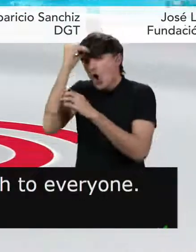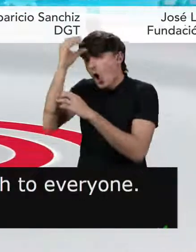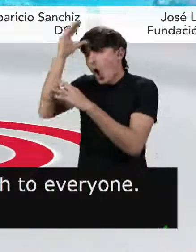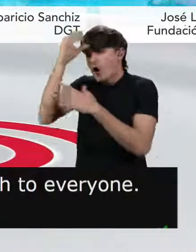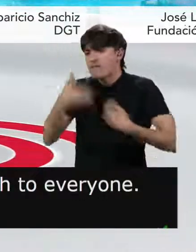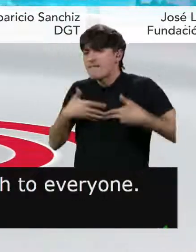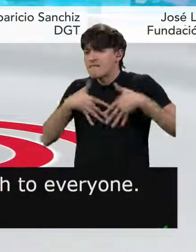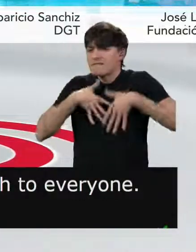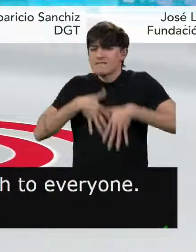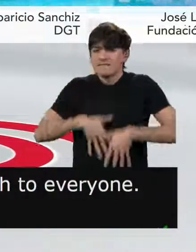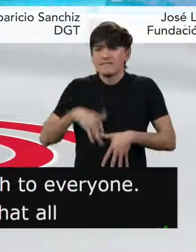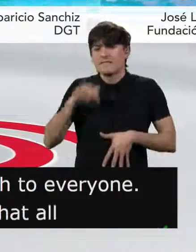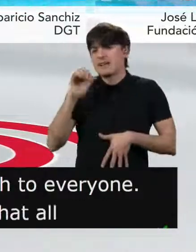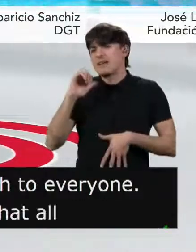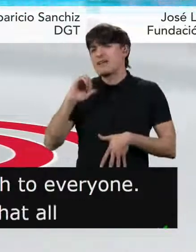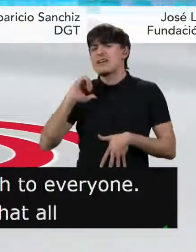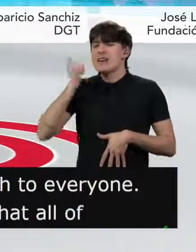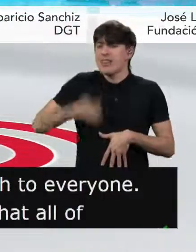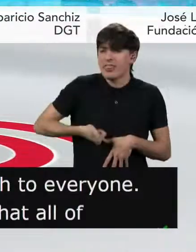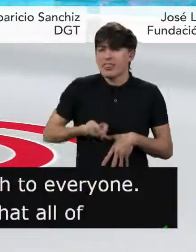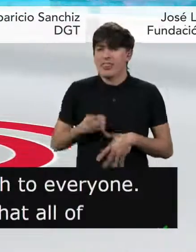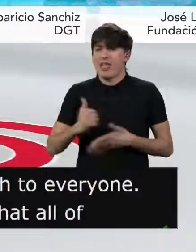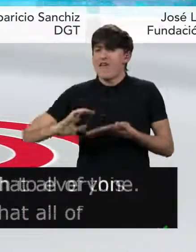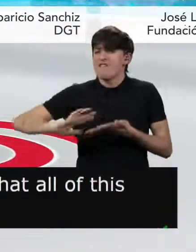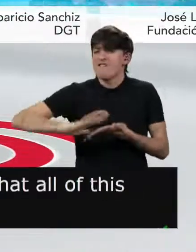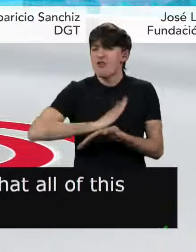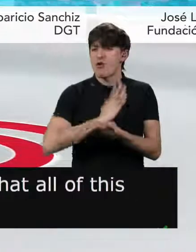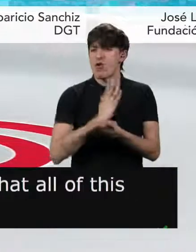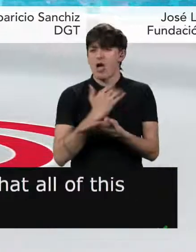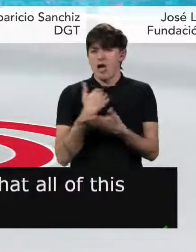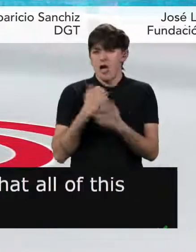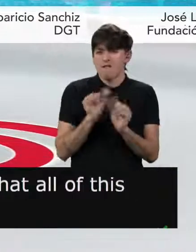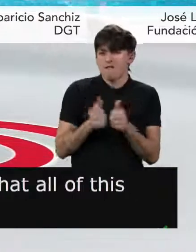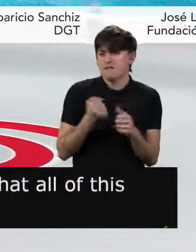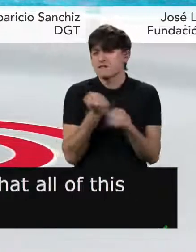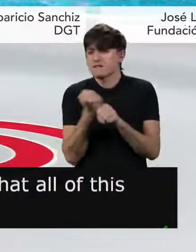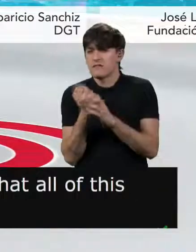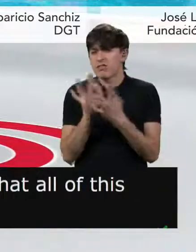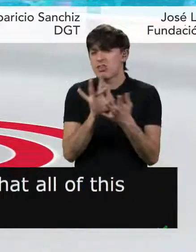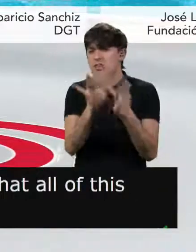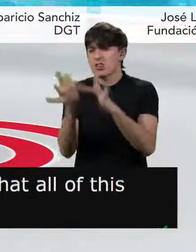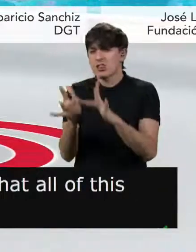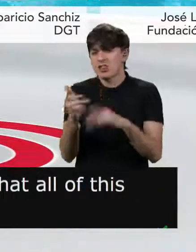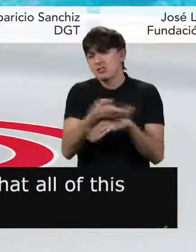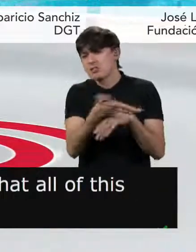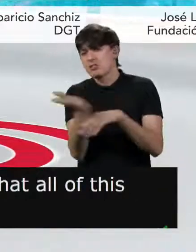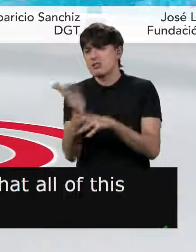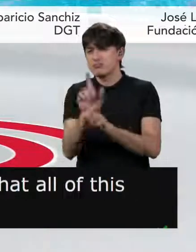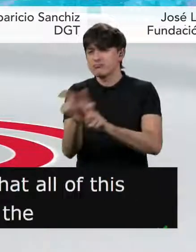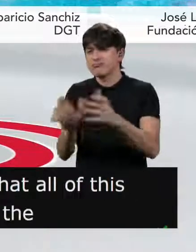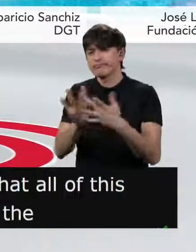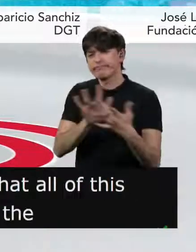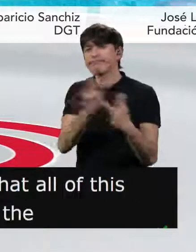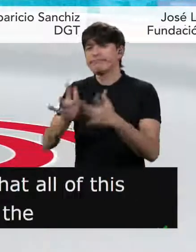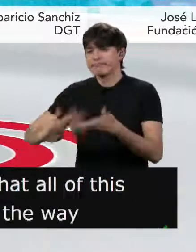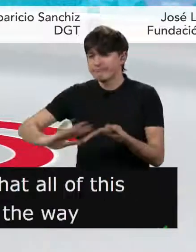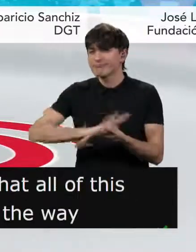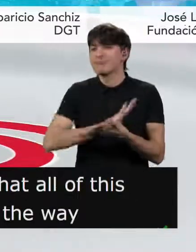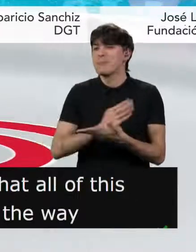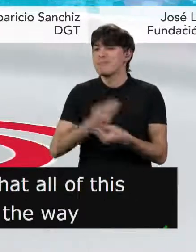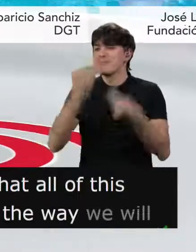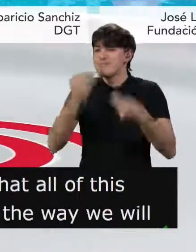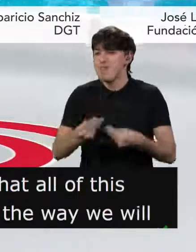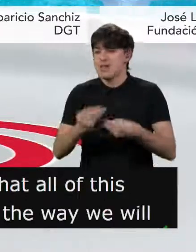this knowledge has enriched us and has an impact on the way we will interact. But